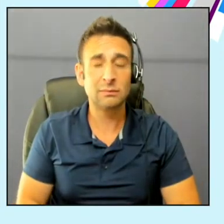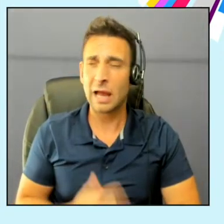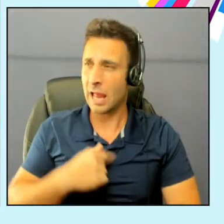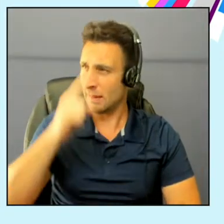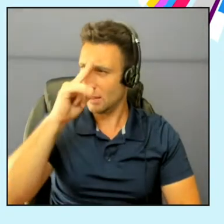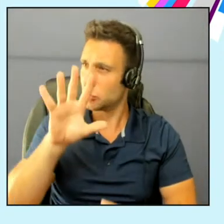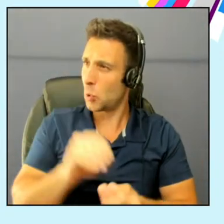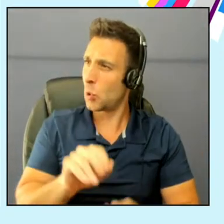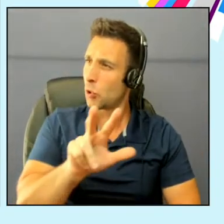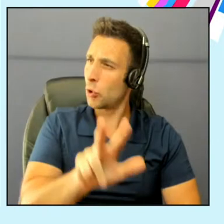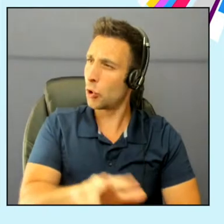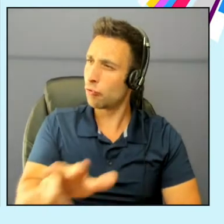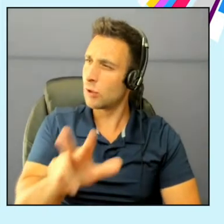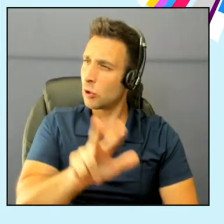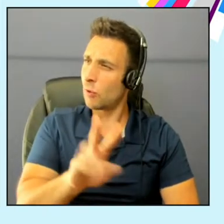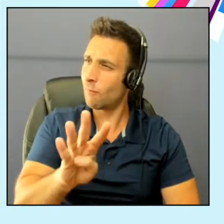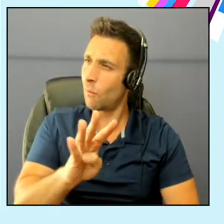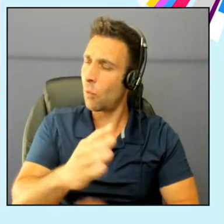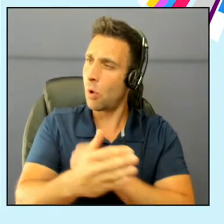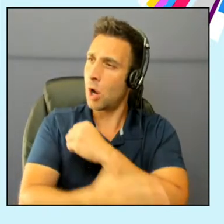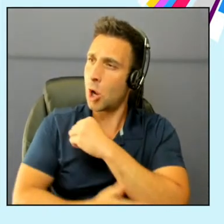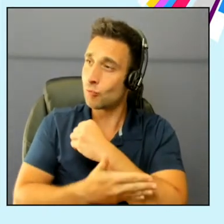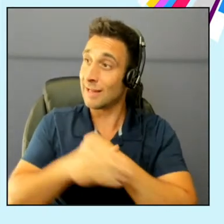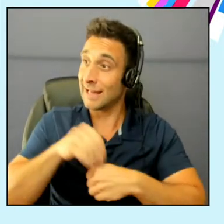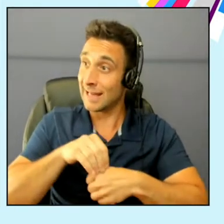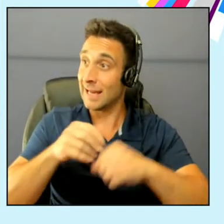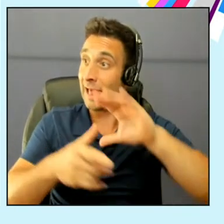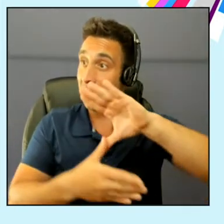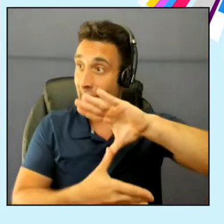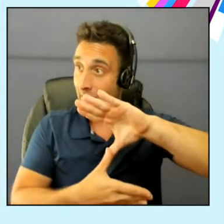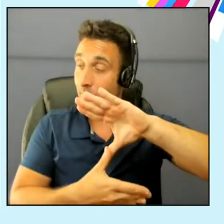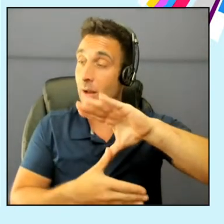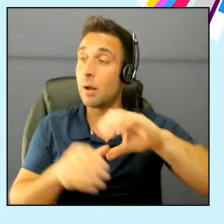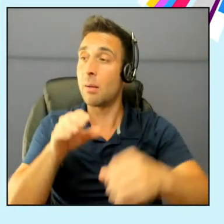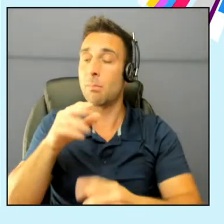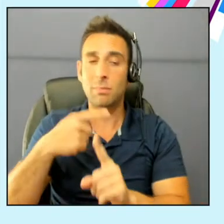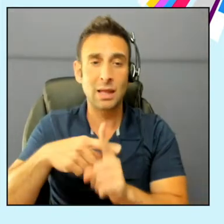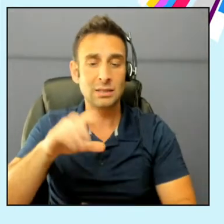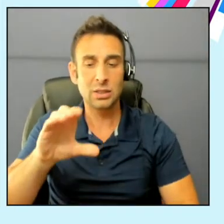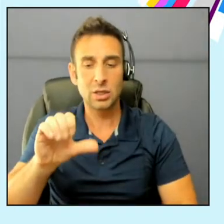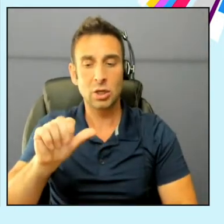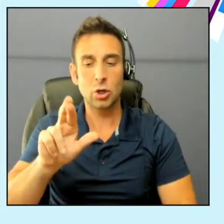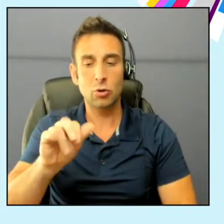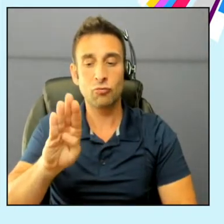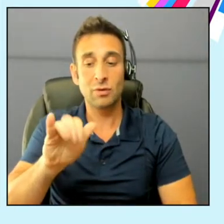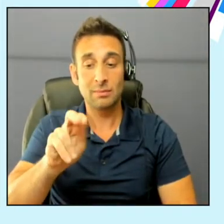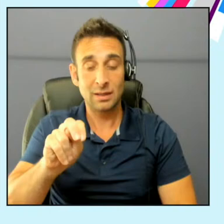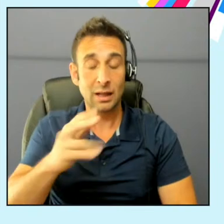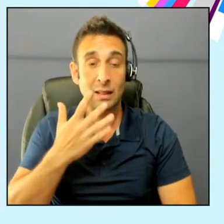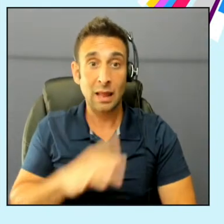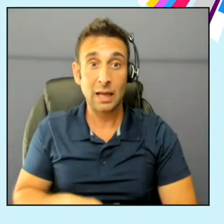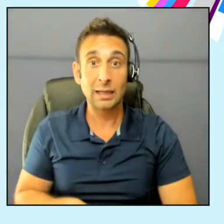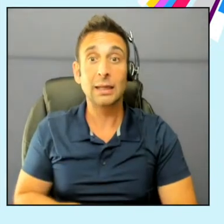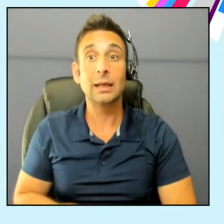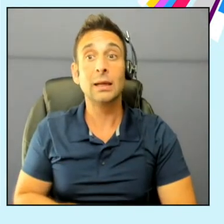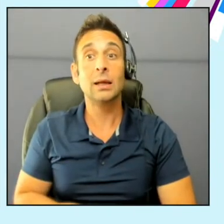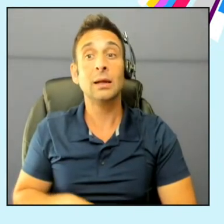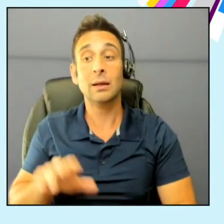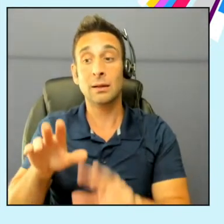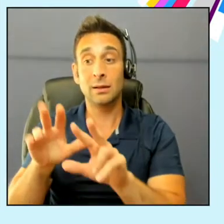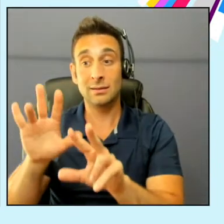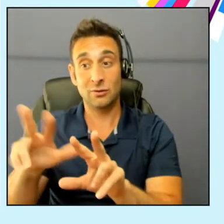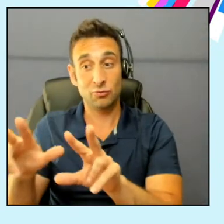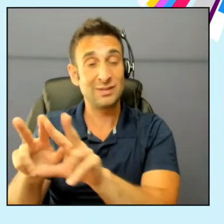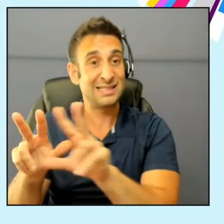34 countries that we have in LATAM and the Caribbean territories, we're very lucky to have 7 countries that already approved